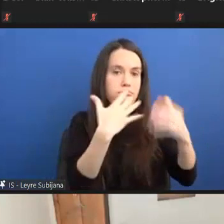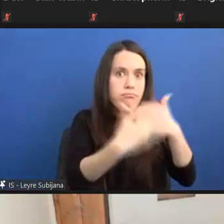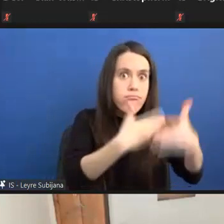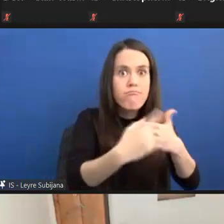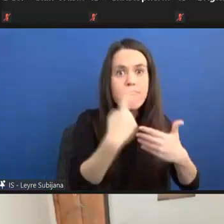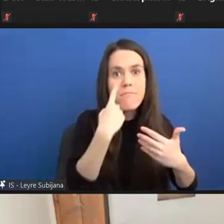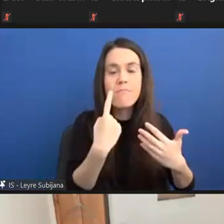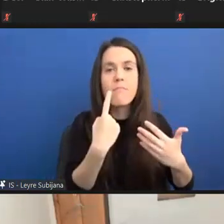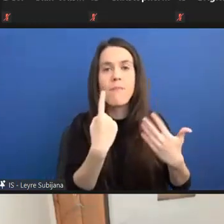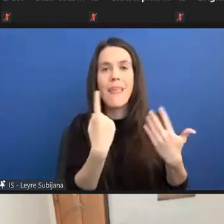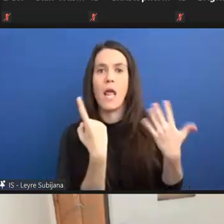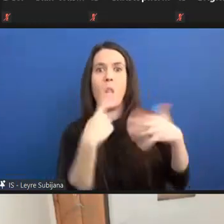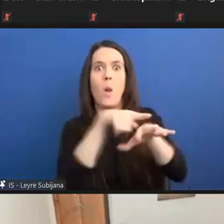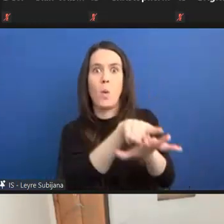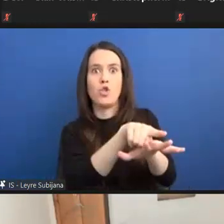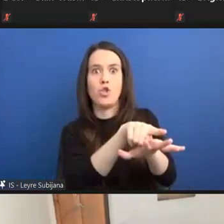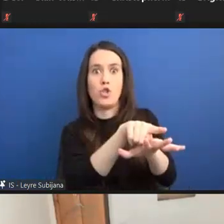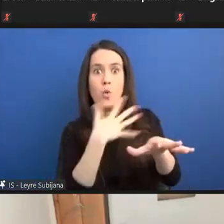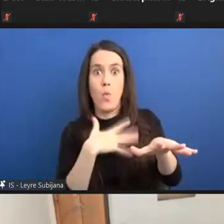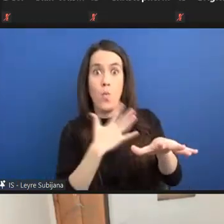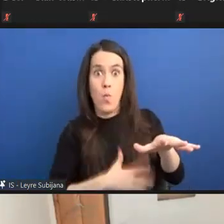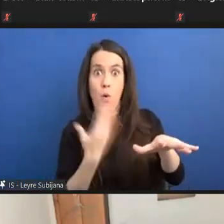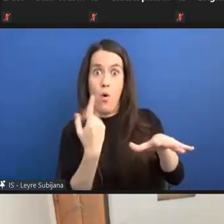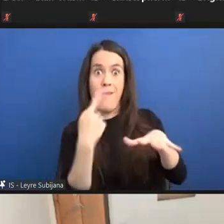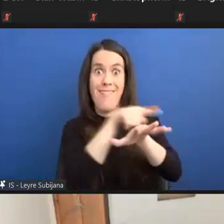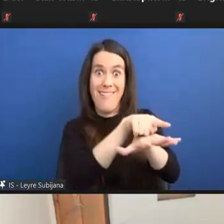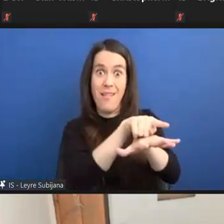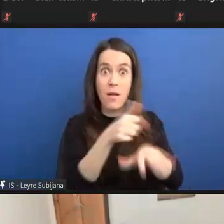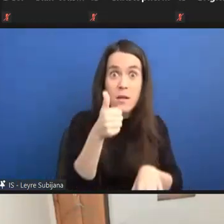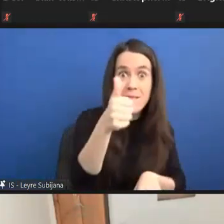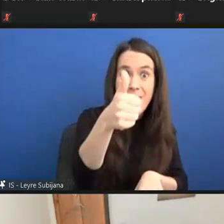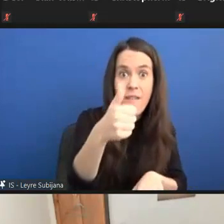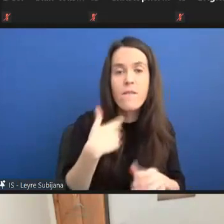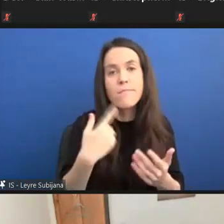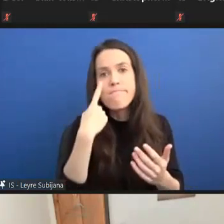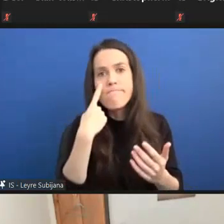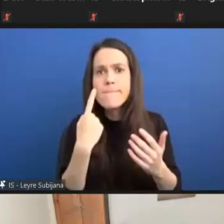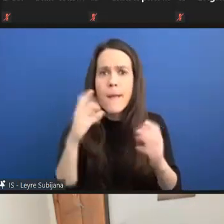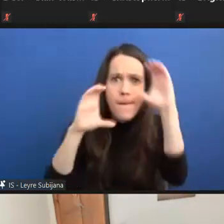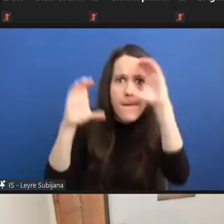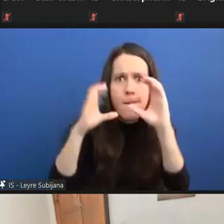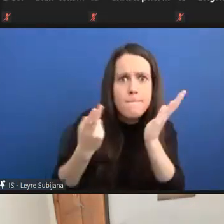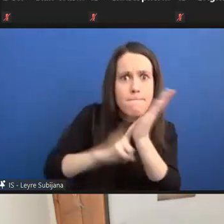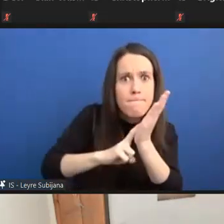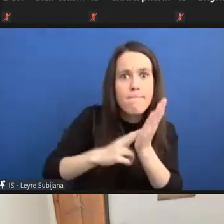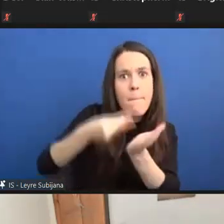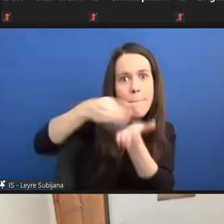an inclusive setting, you have to hire interpreter services, which is very